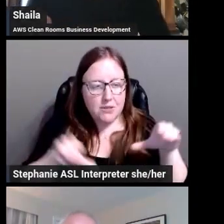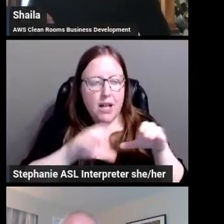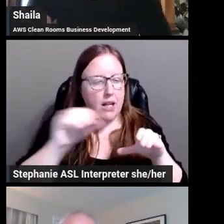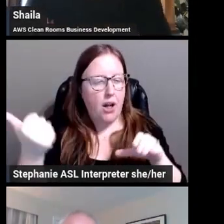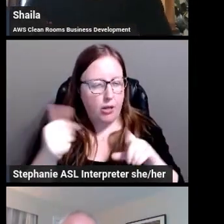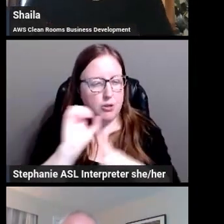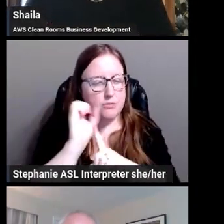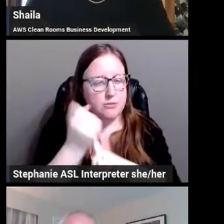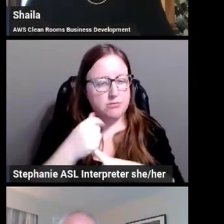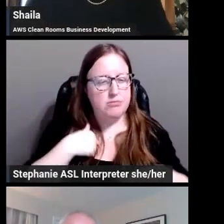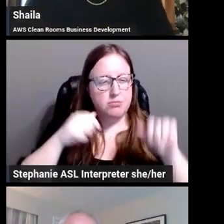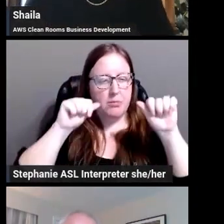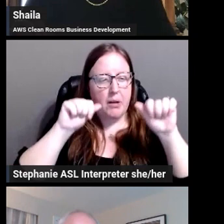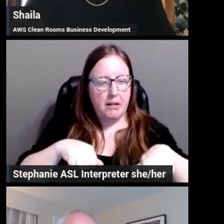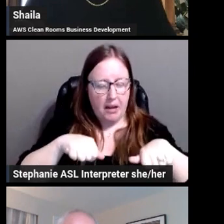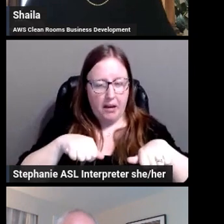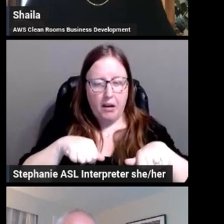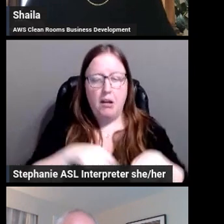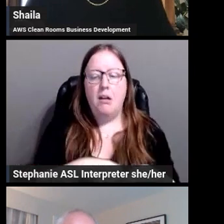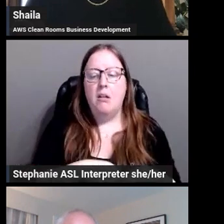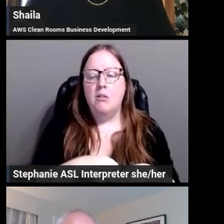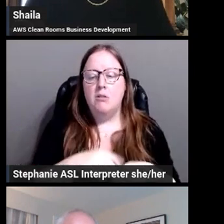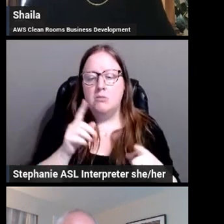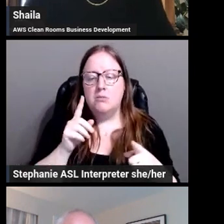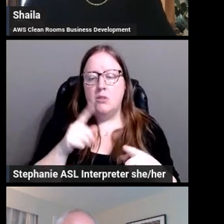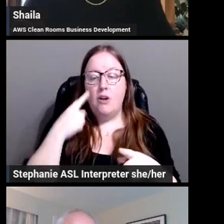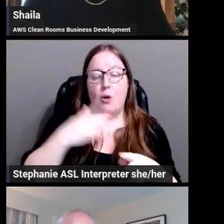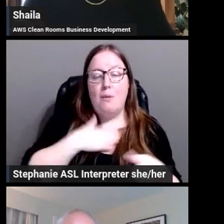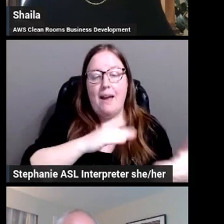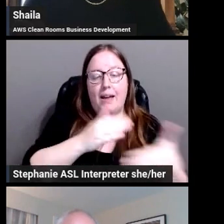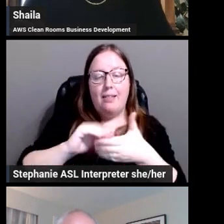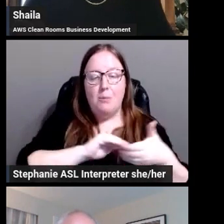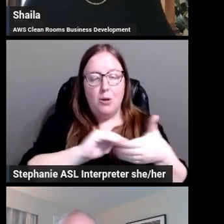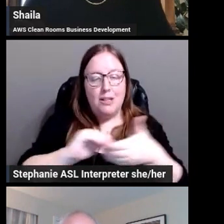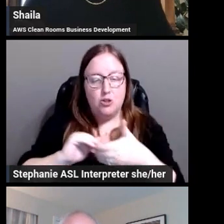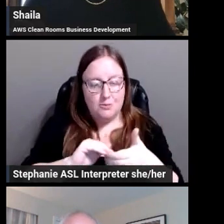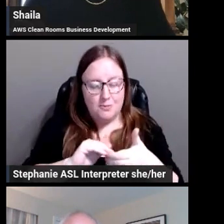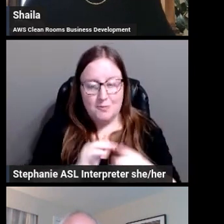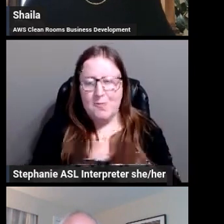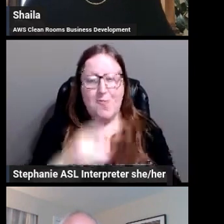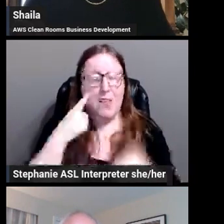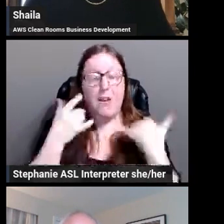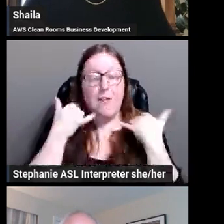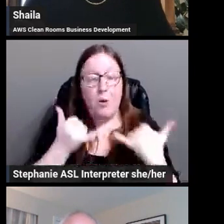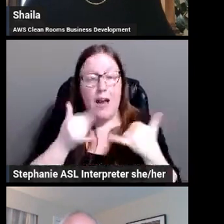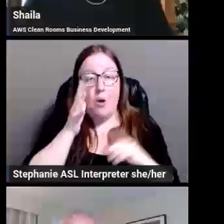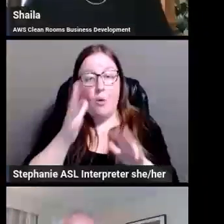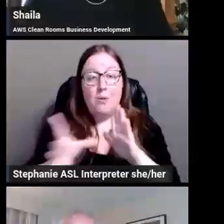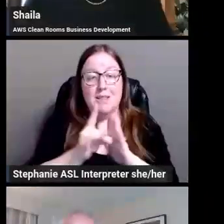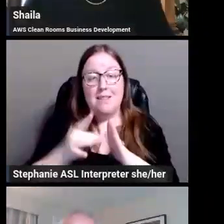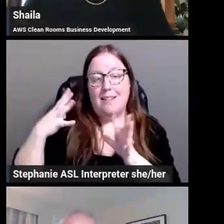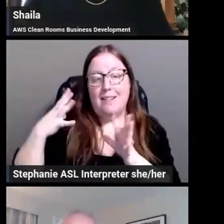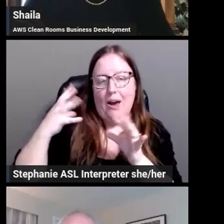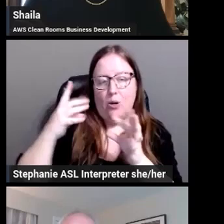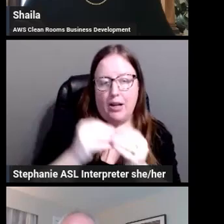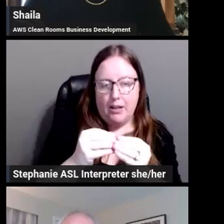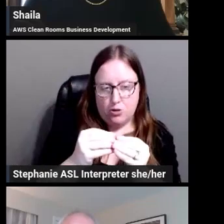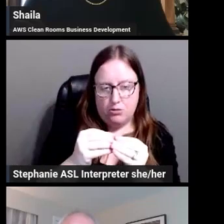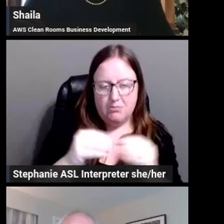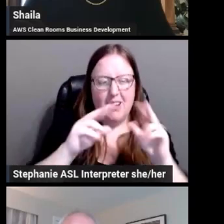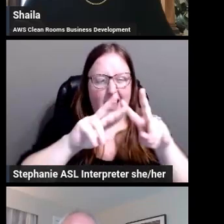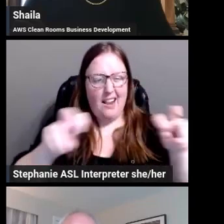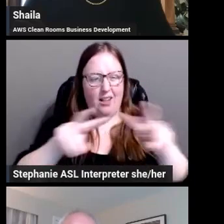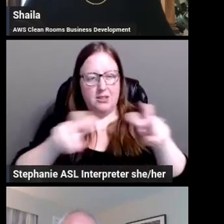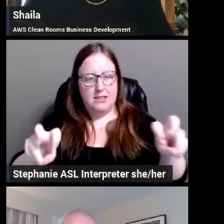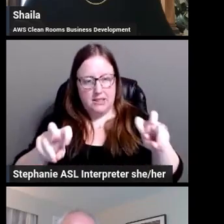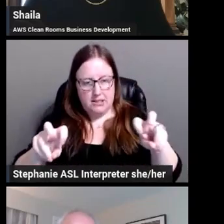that I want to kind of enable in my collaboration. For now, let me select an aggregation analysis type